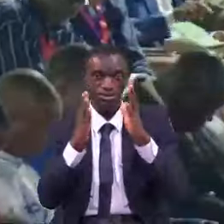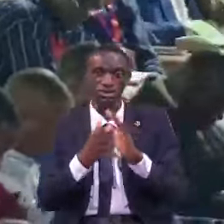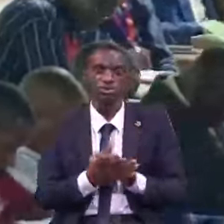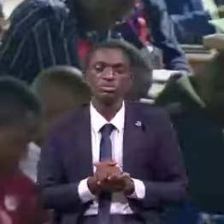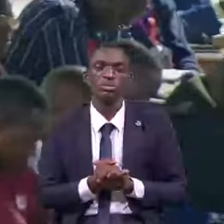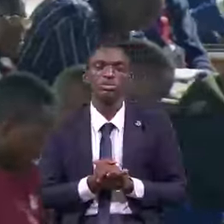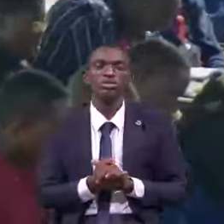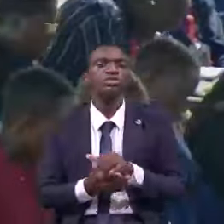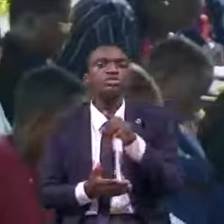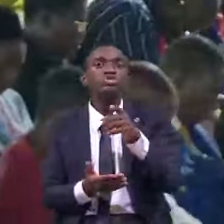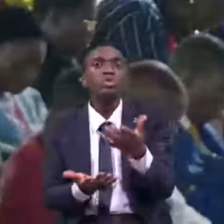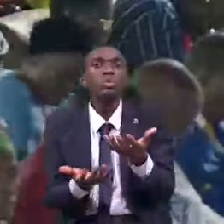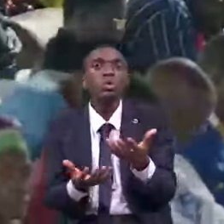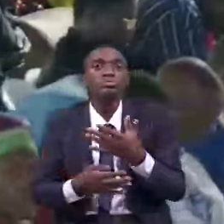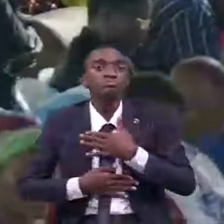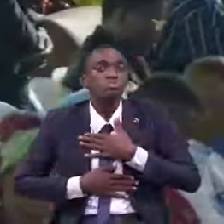You're willing, you're ready.